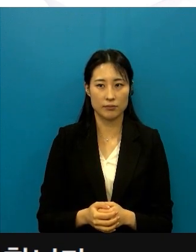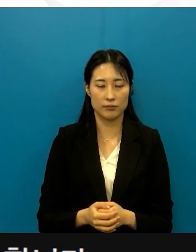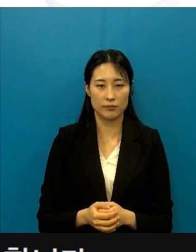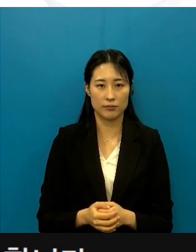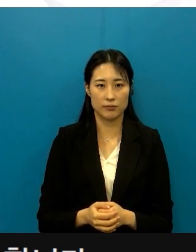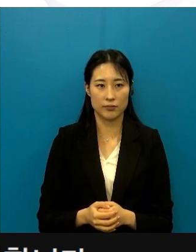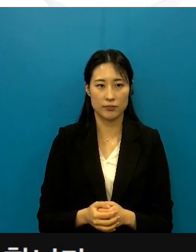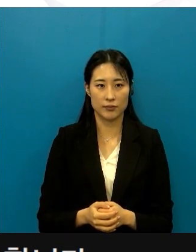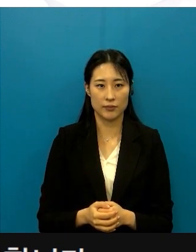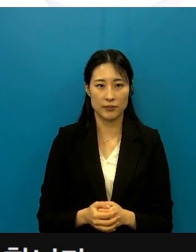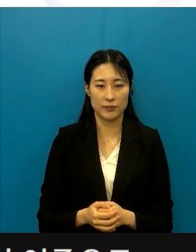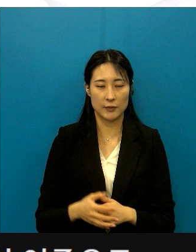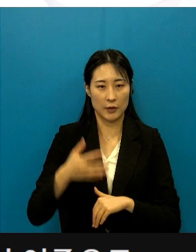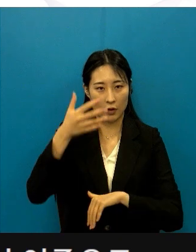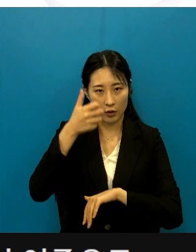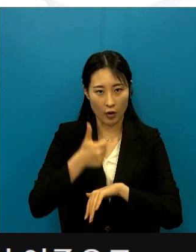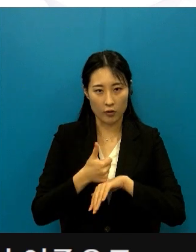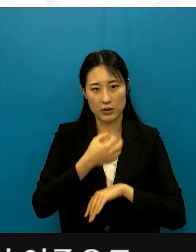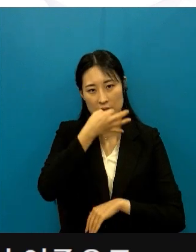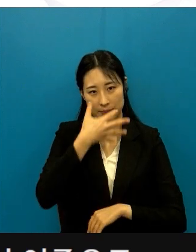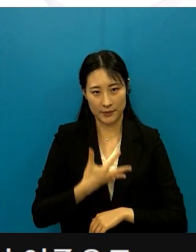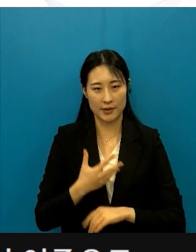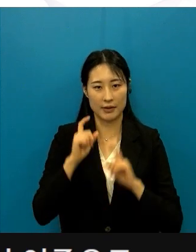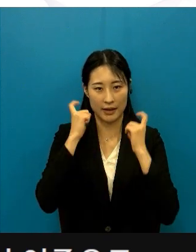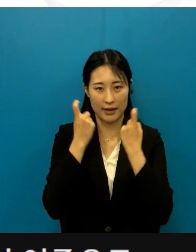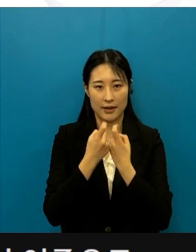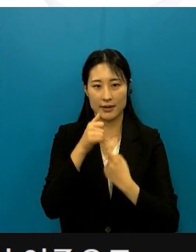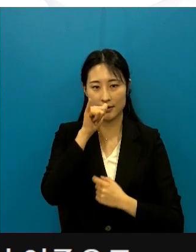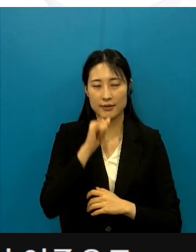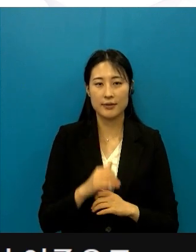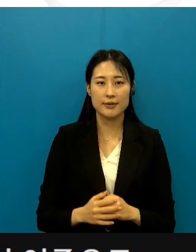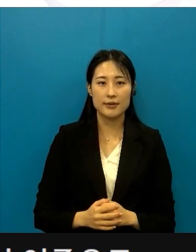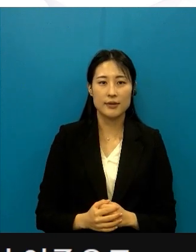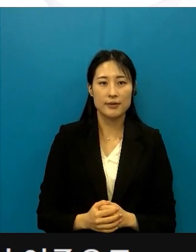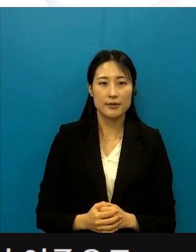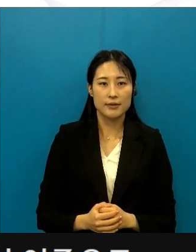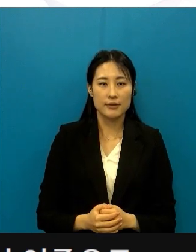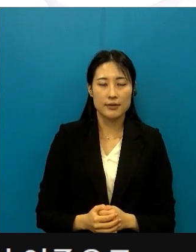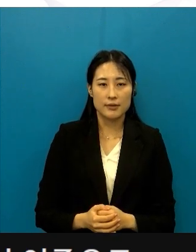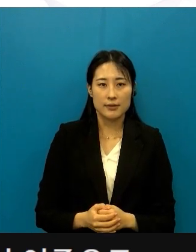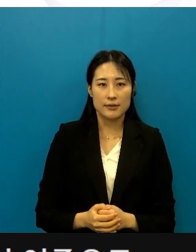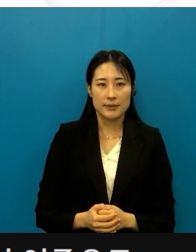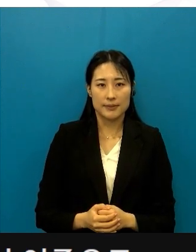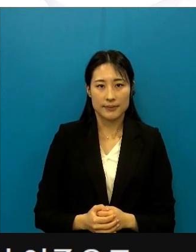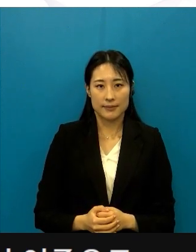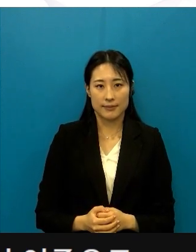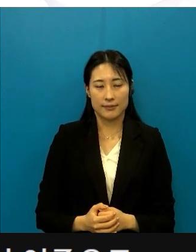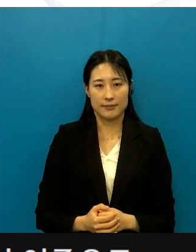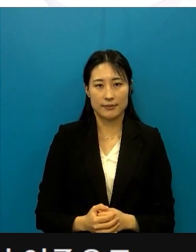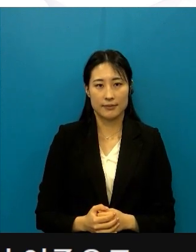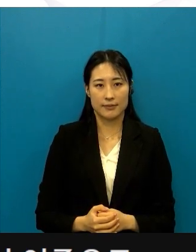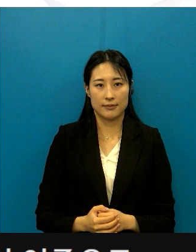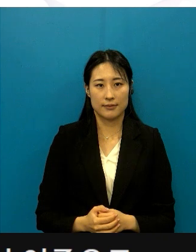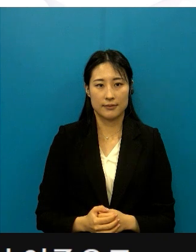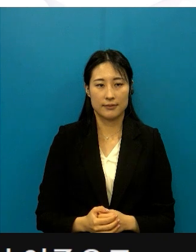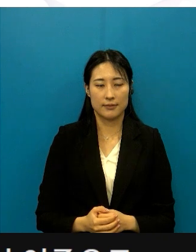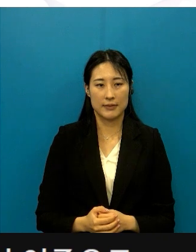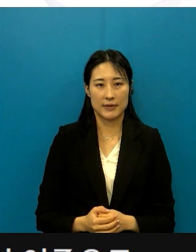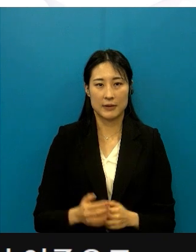very wrong responsibilities imposed on the patient who are suffering.